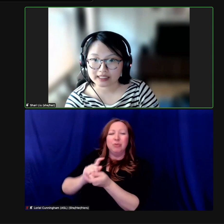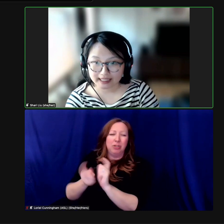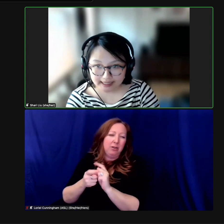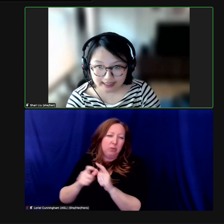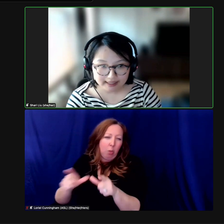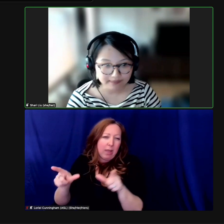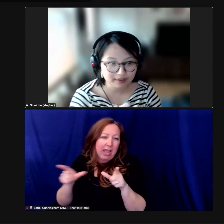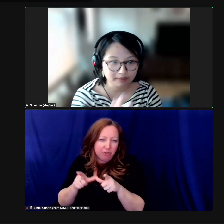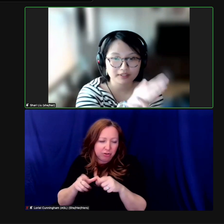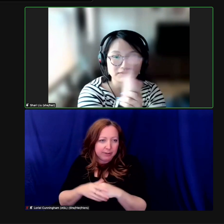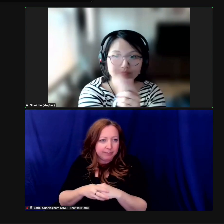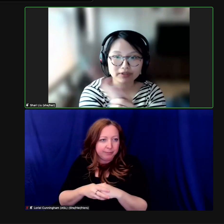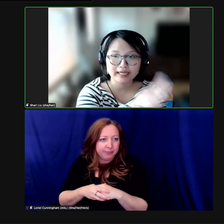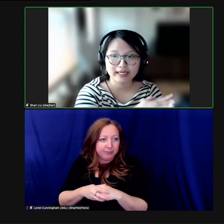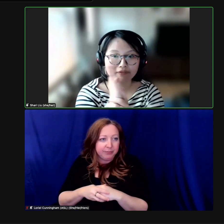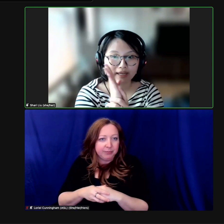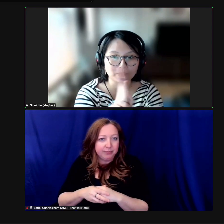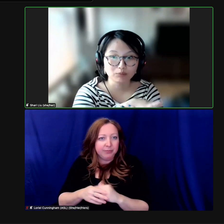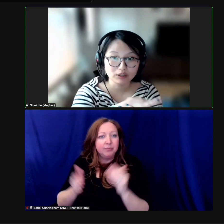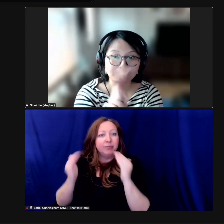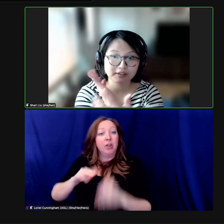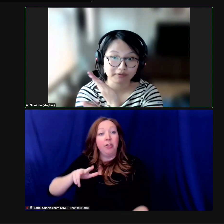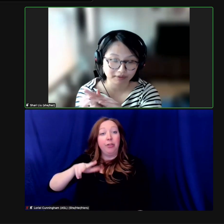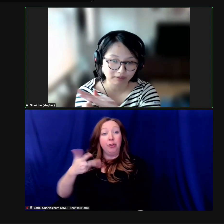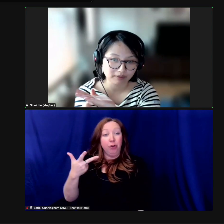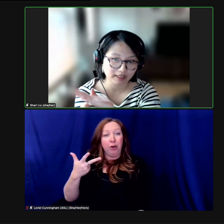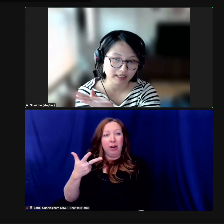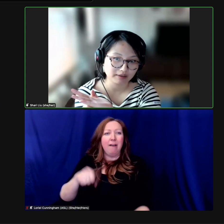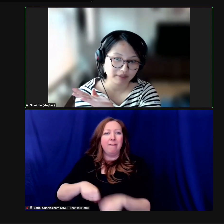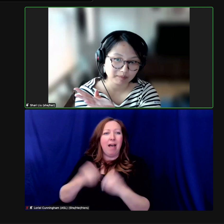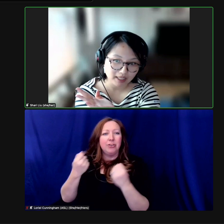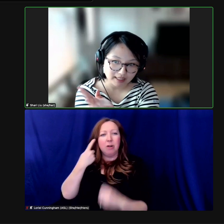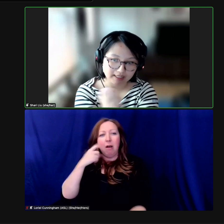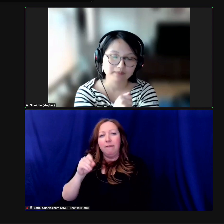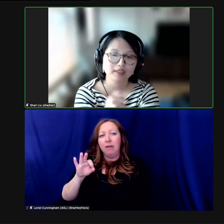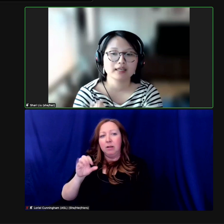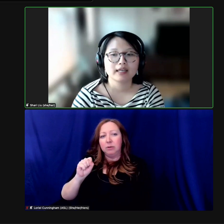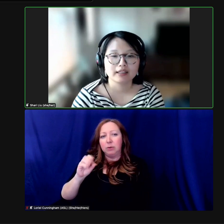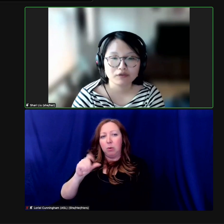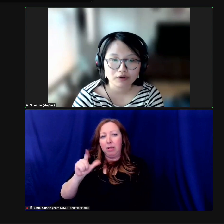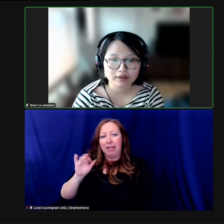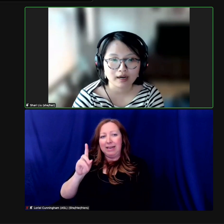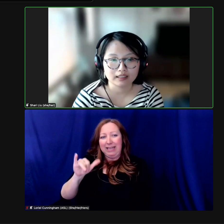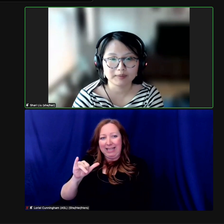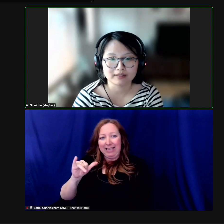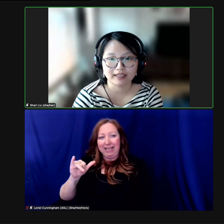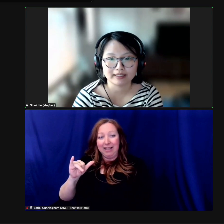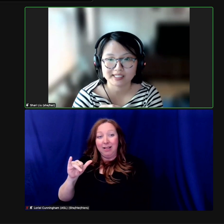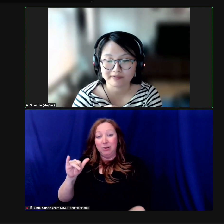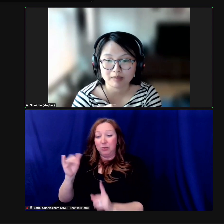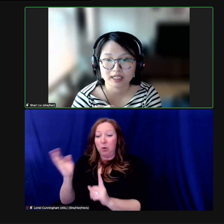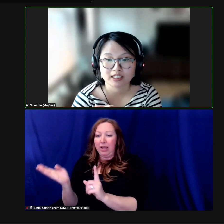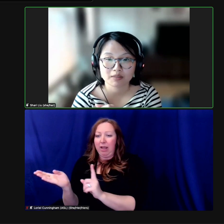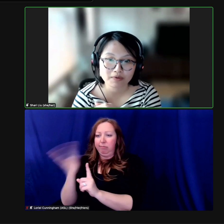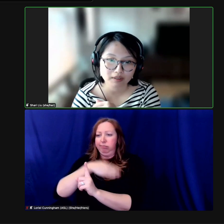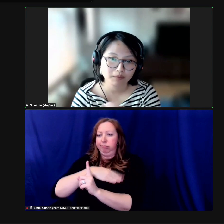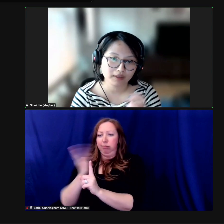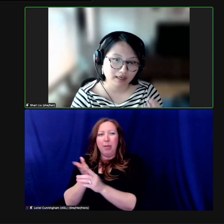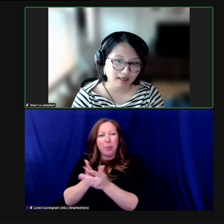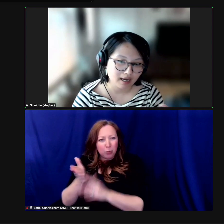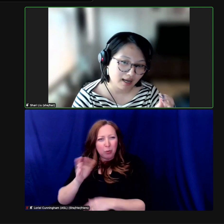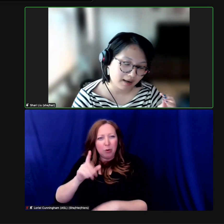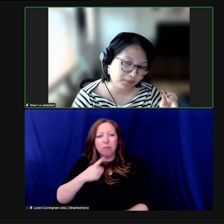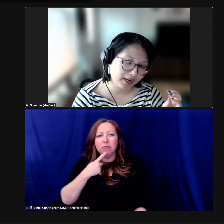violation of solidity, where this rotating fan moves through the red block. And the fourth column is a violation of object support,